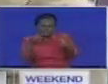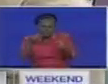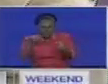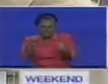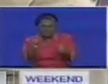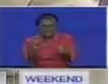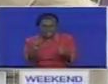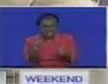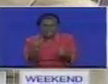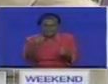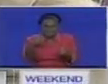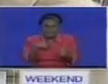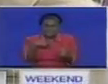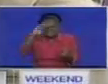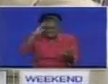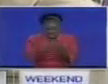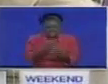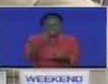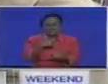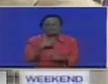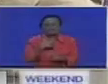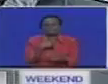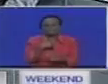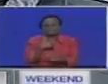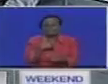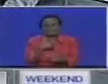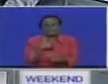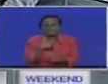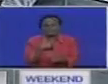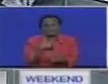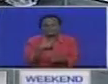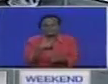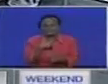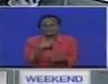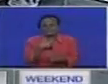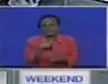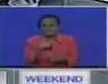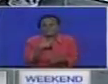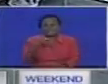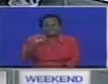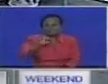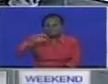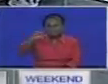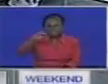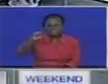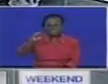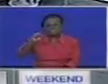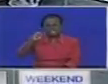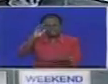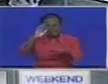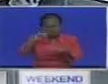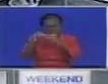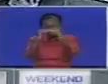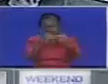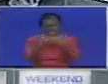and I had complete faith in that. Yeah, but that sort of sounds biased, doesn't it? It is biased. That yeah, you wanted member, Obama to win. Politics is biased. But as a member, he has a vote. Politics